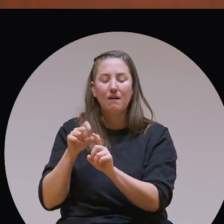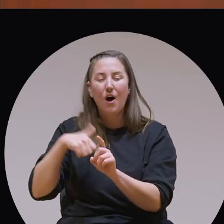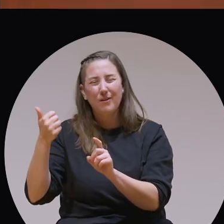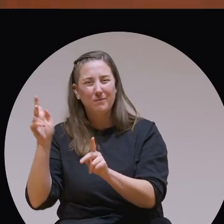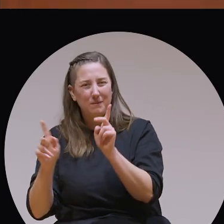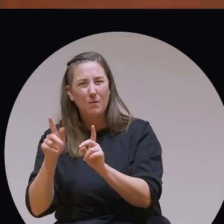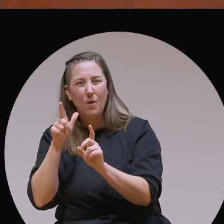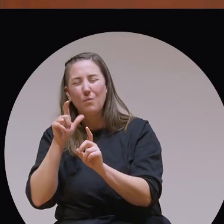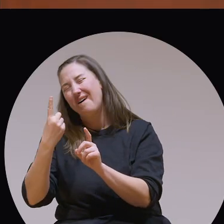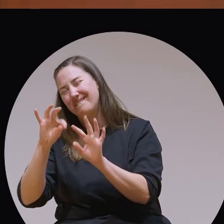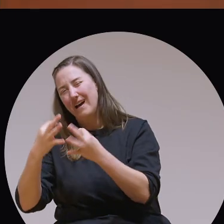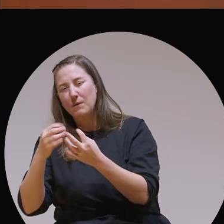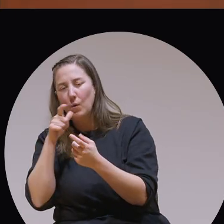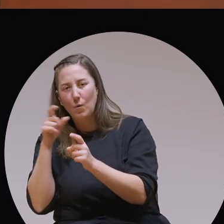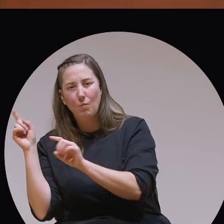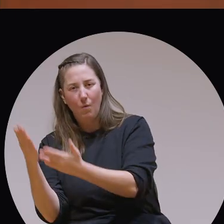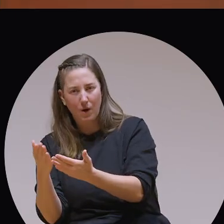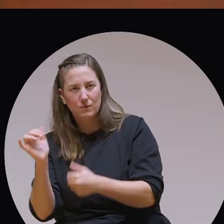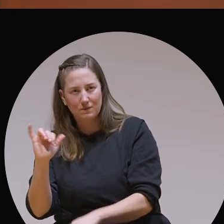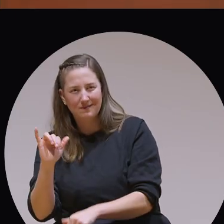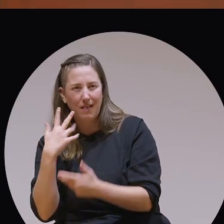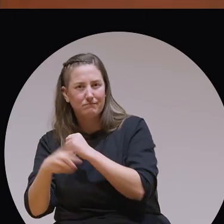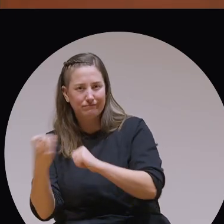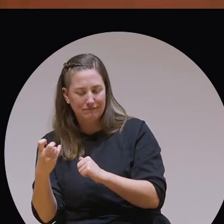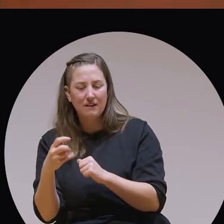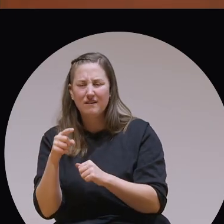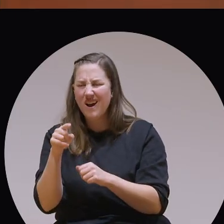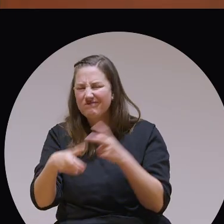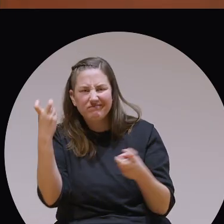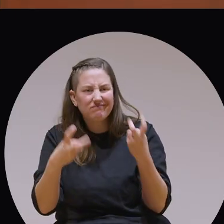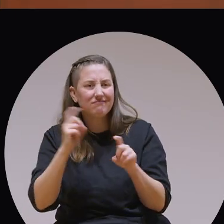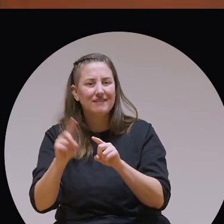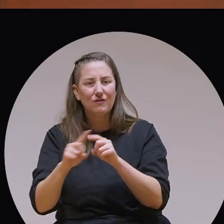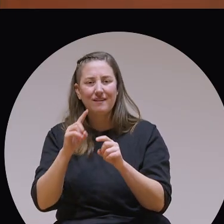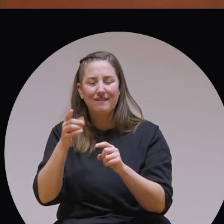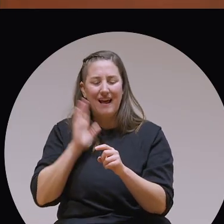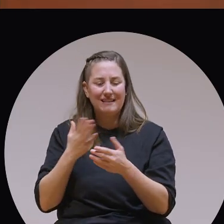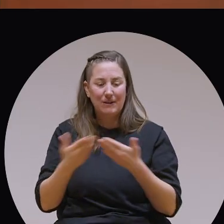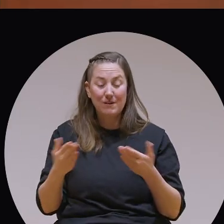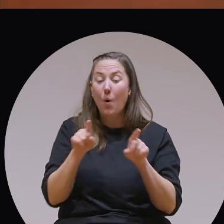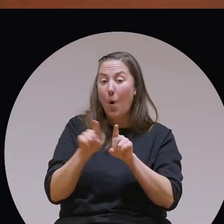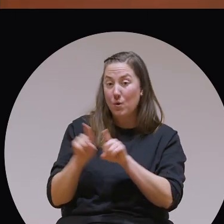workers that the family had brought in to do building work. They stole a number of antiquities and 3 cases of